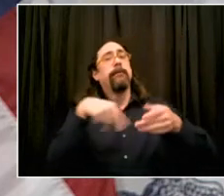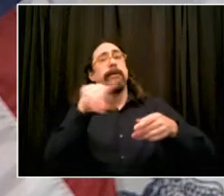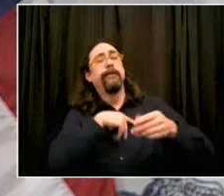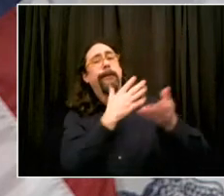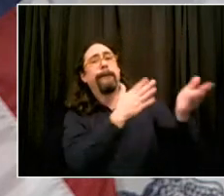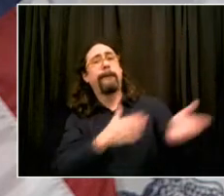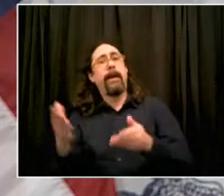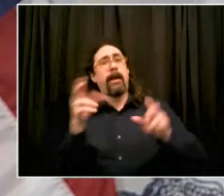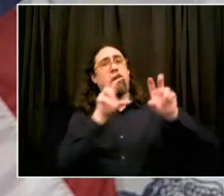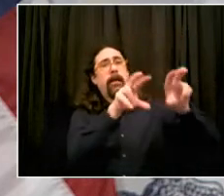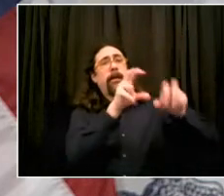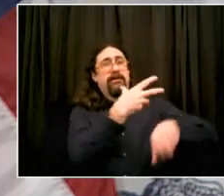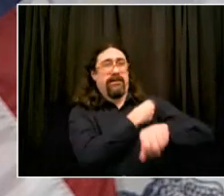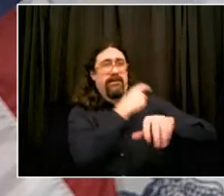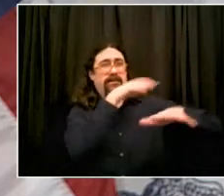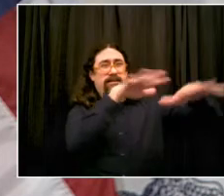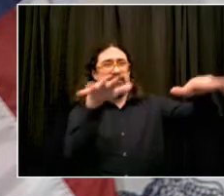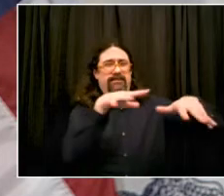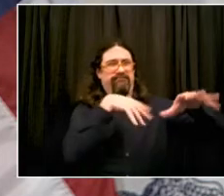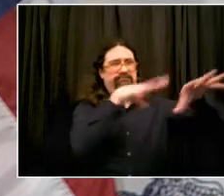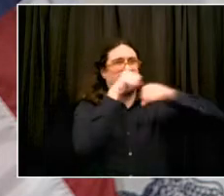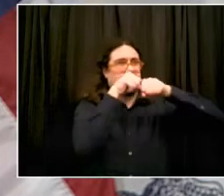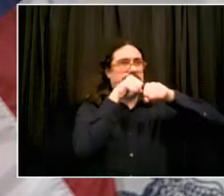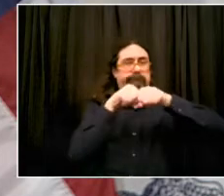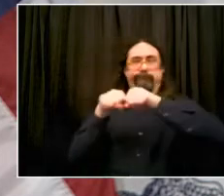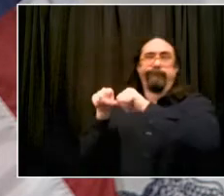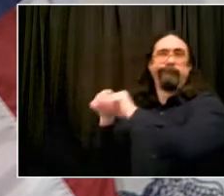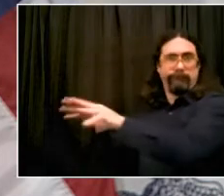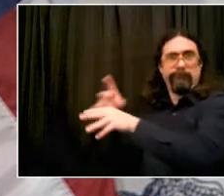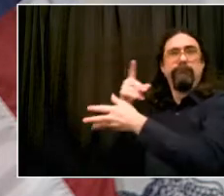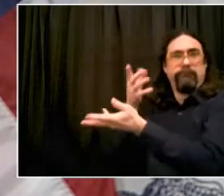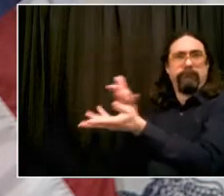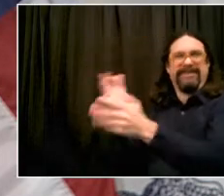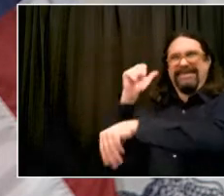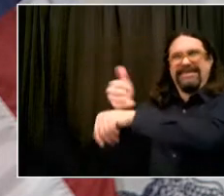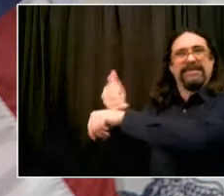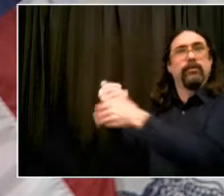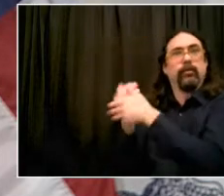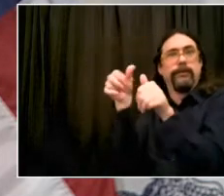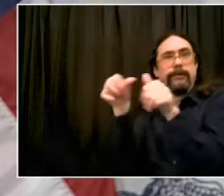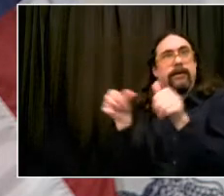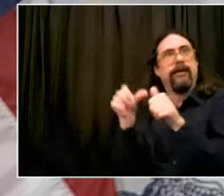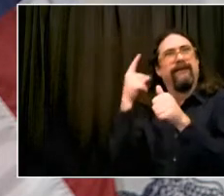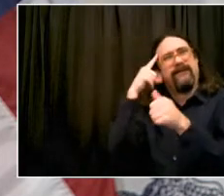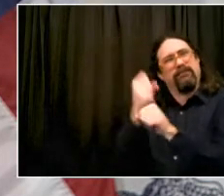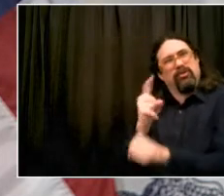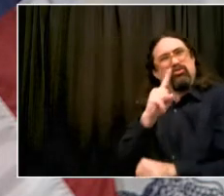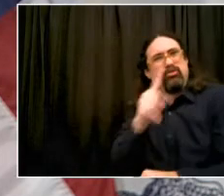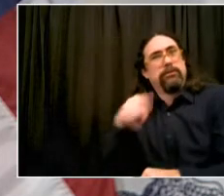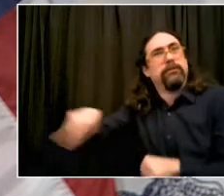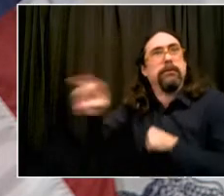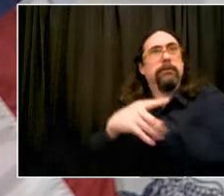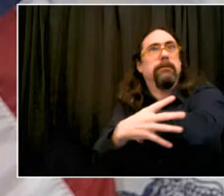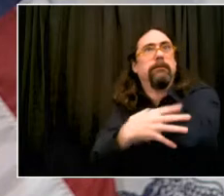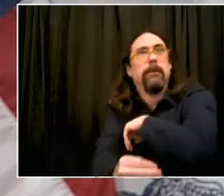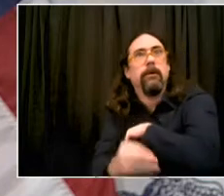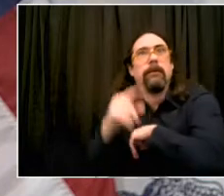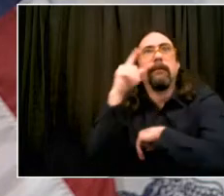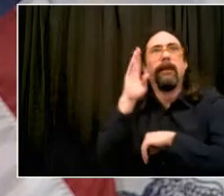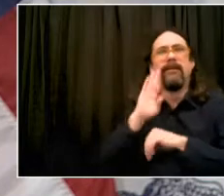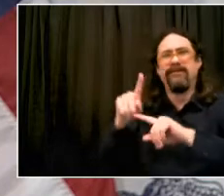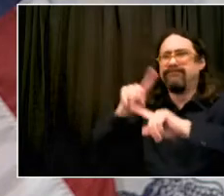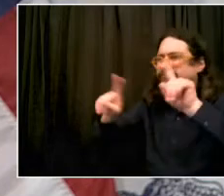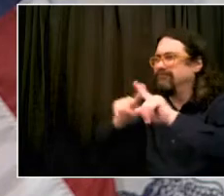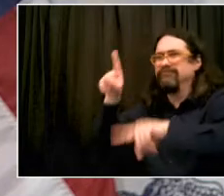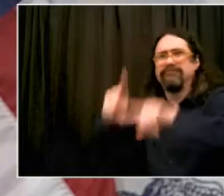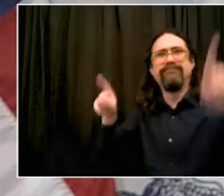what we hoped to see. The site that we're going to have starting tomorrow in Queens, Citi Field, is focused on Queens residents. No